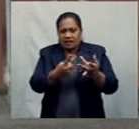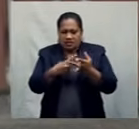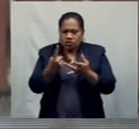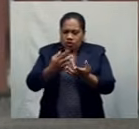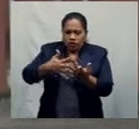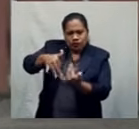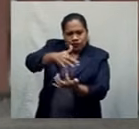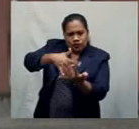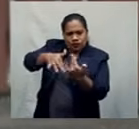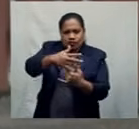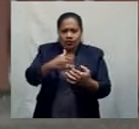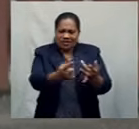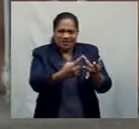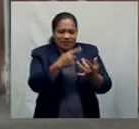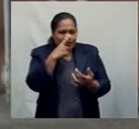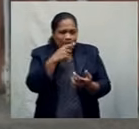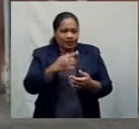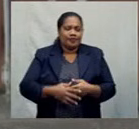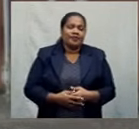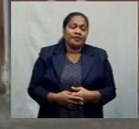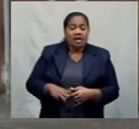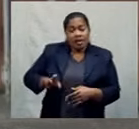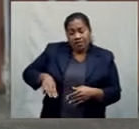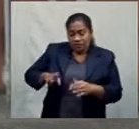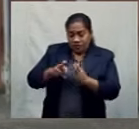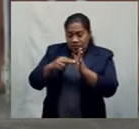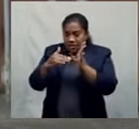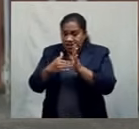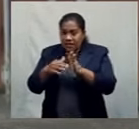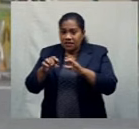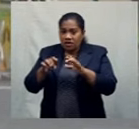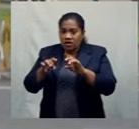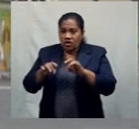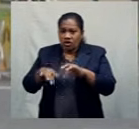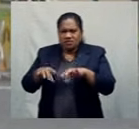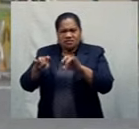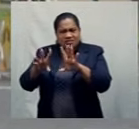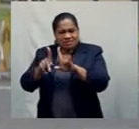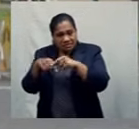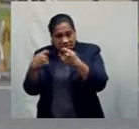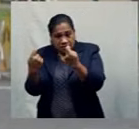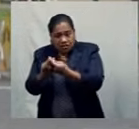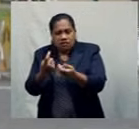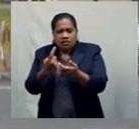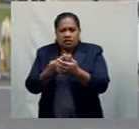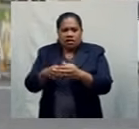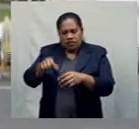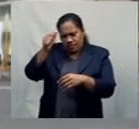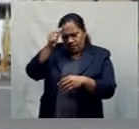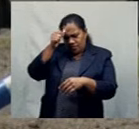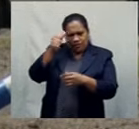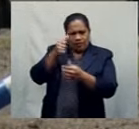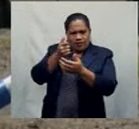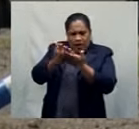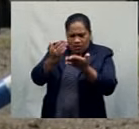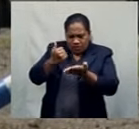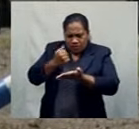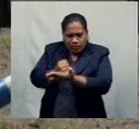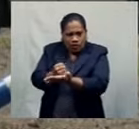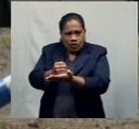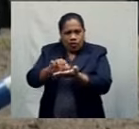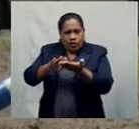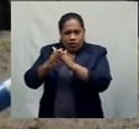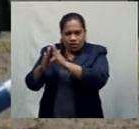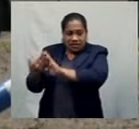A member of the New Zealand and AusMed team in Suva believes government has the expertise and the know-how to support communities